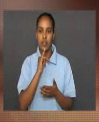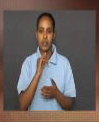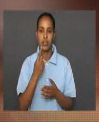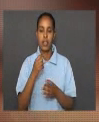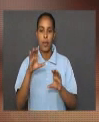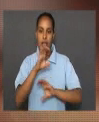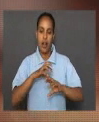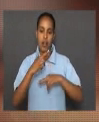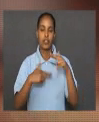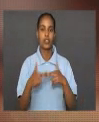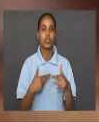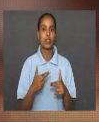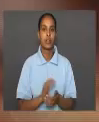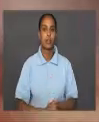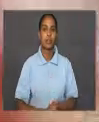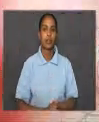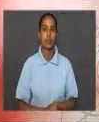chemical reaction.